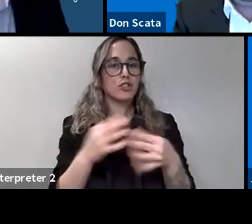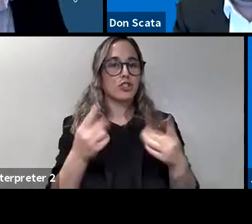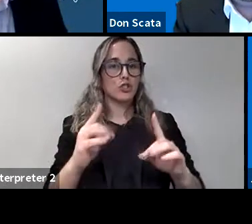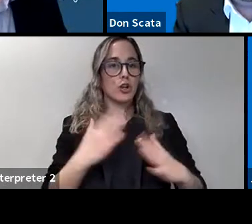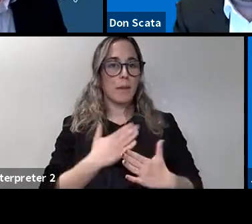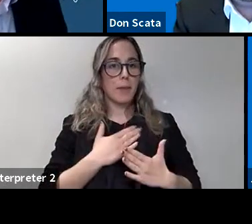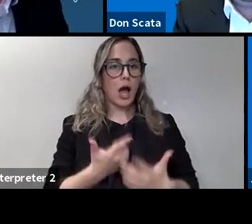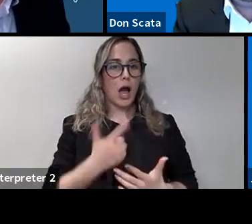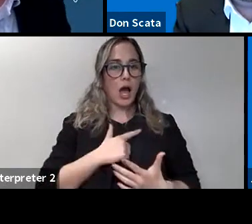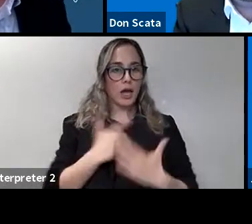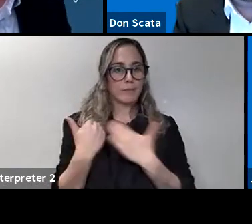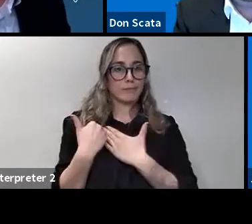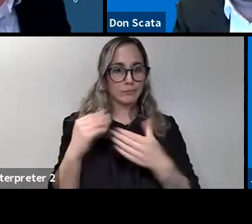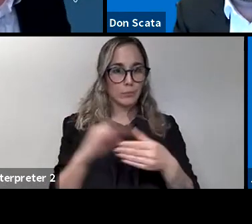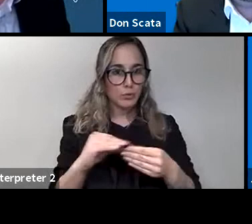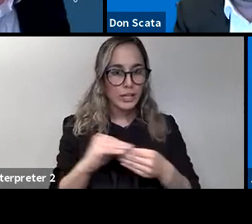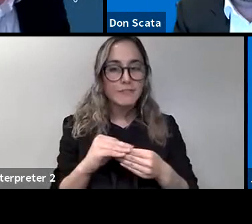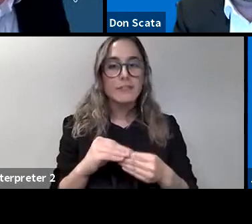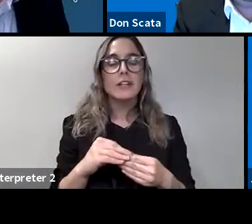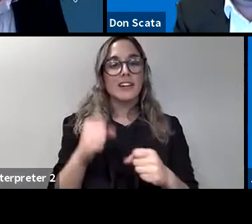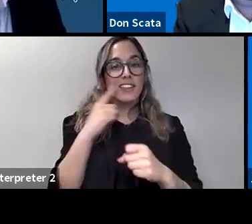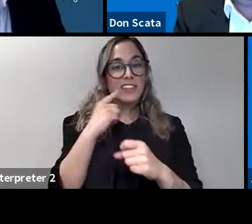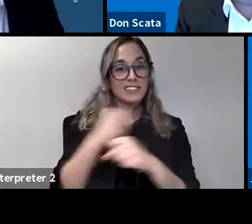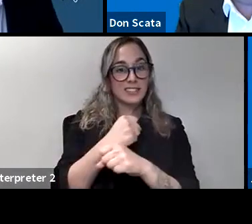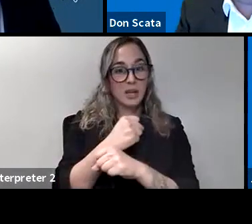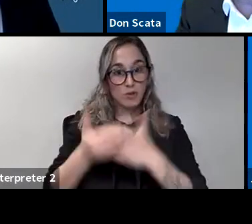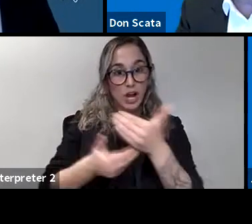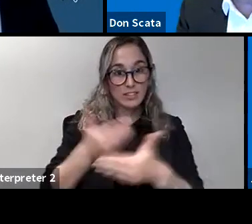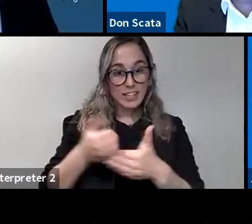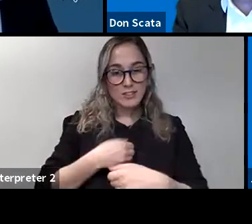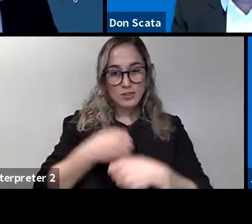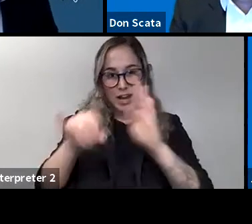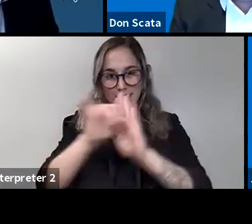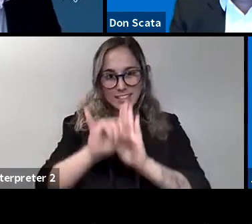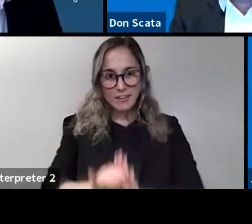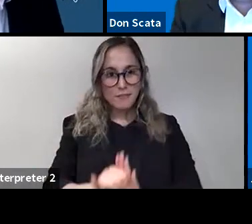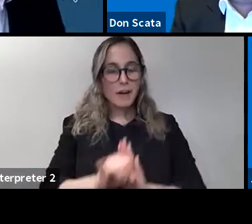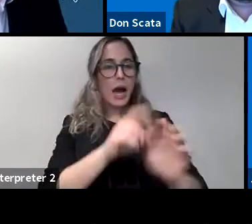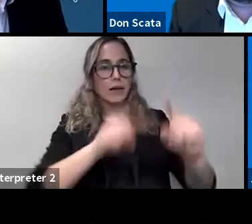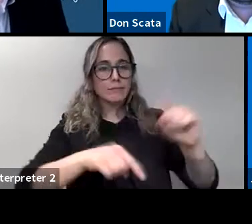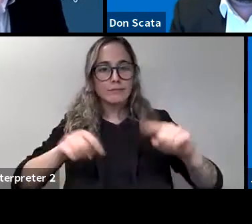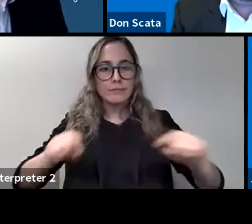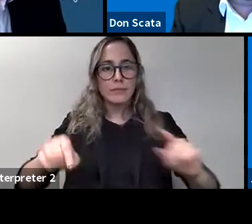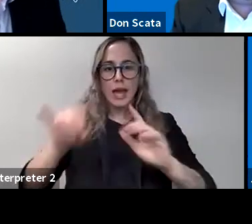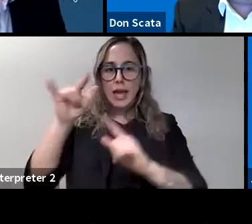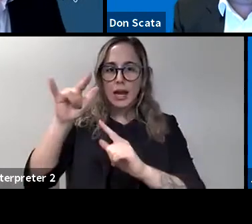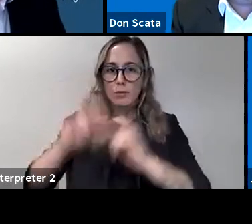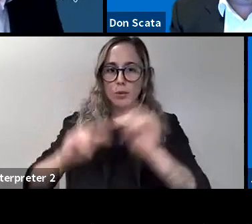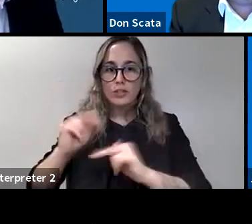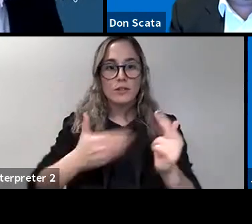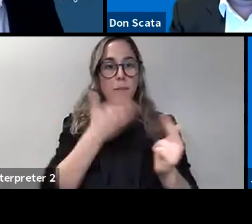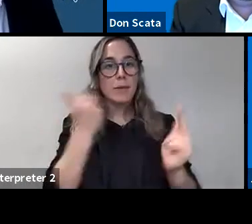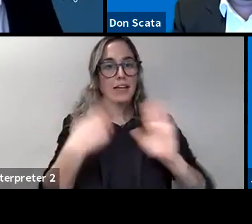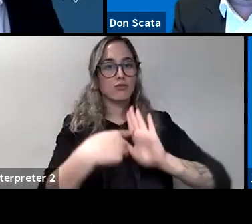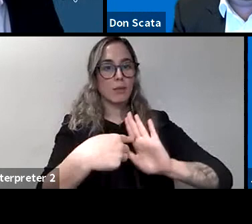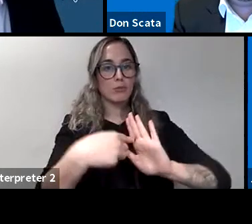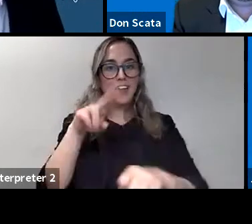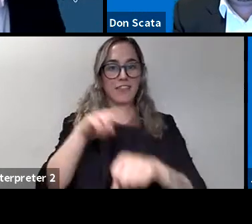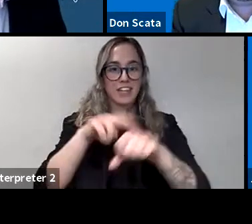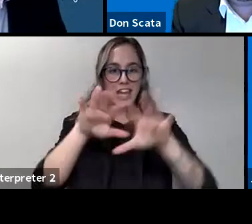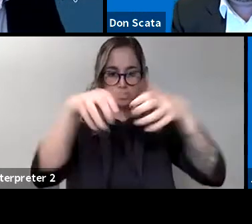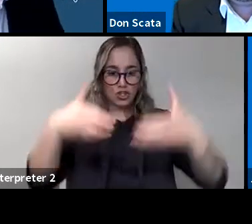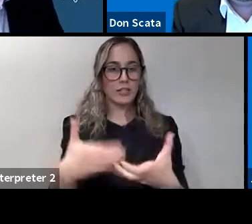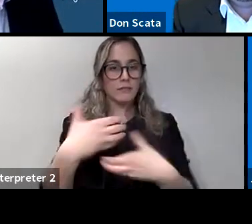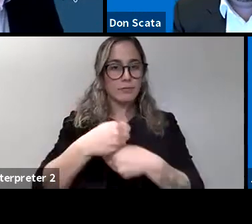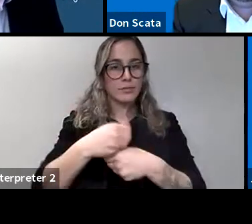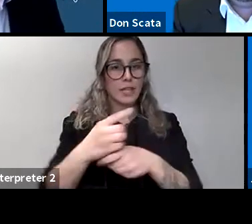used a rigorous statistical process to identify a cross-section of airports to best represent the nation as a whole. And